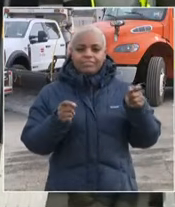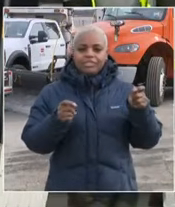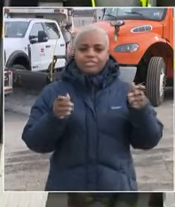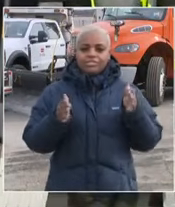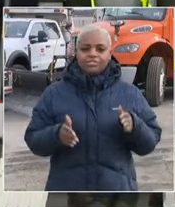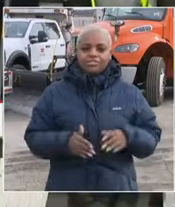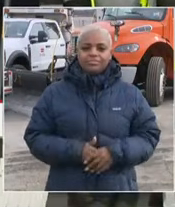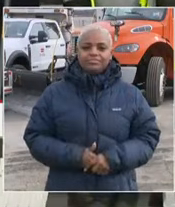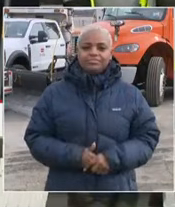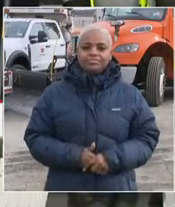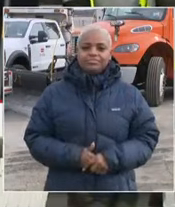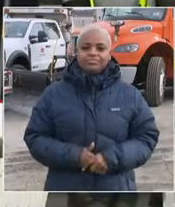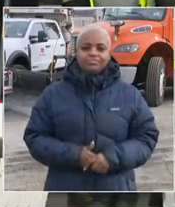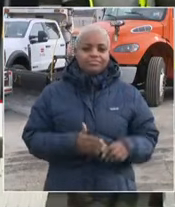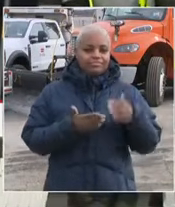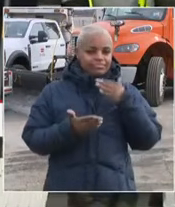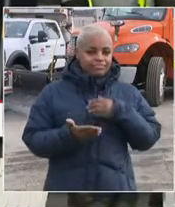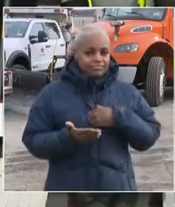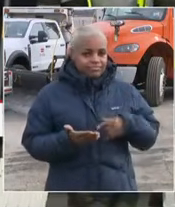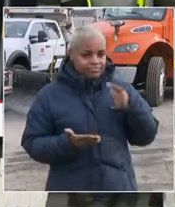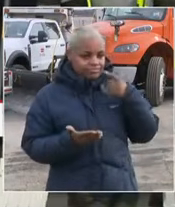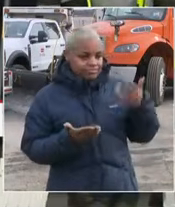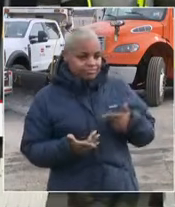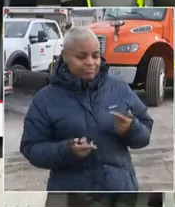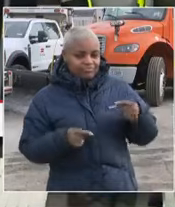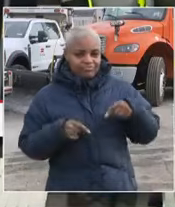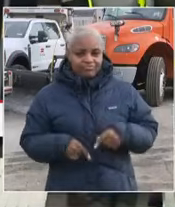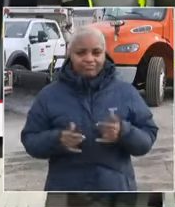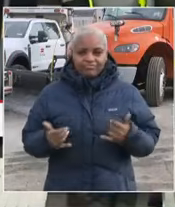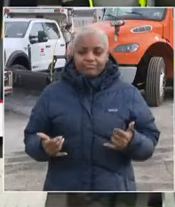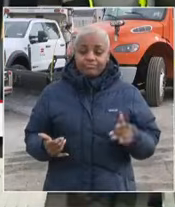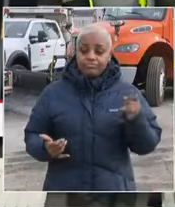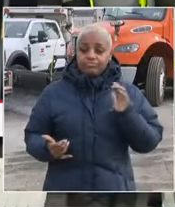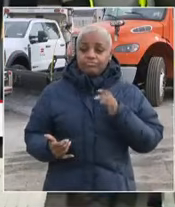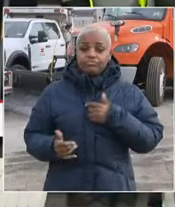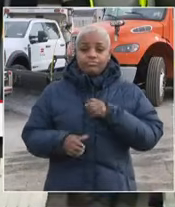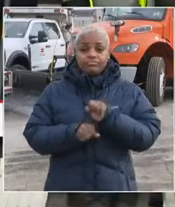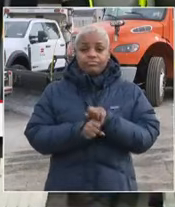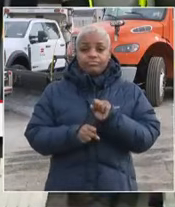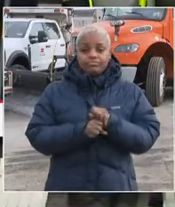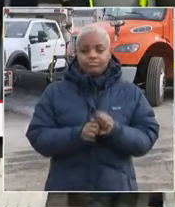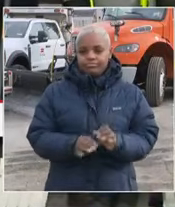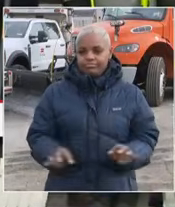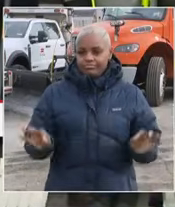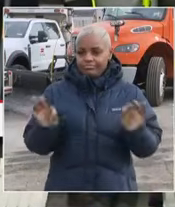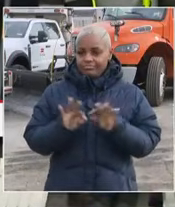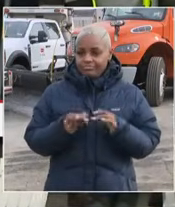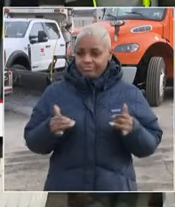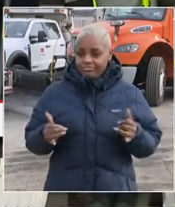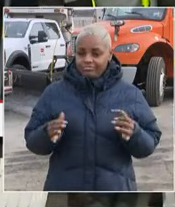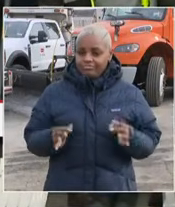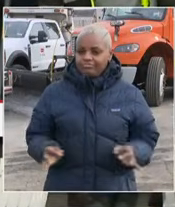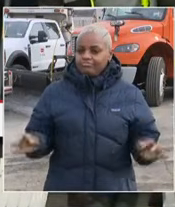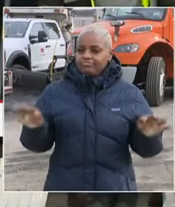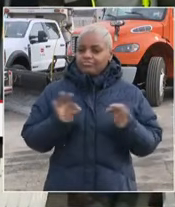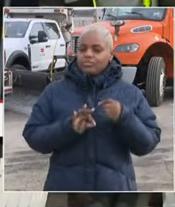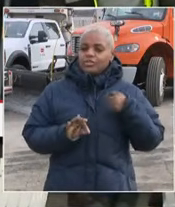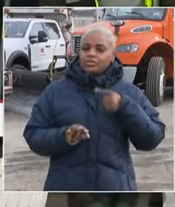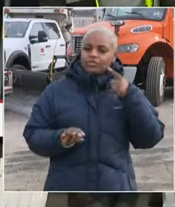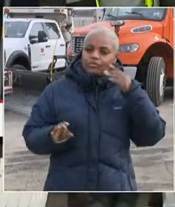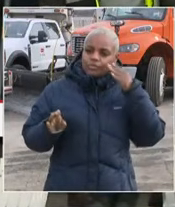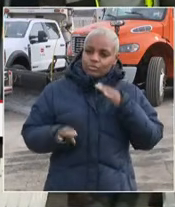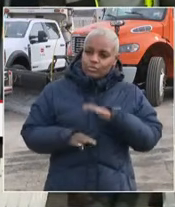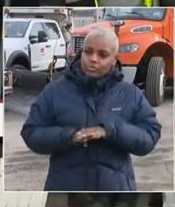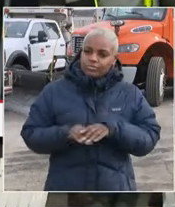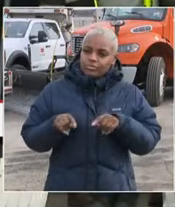so critical every day, but especially when there's incidents. Obviously, we work across all the regions, so I appreciate the Mayor declaring a state of emergency